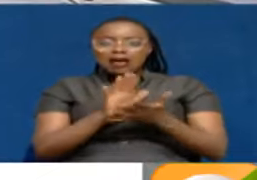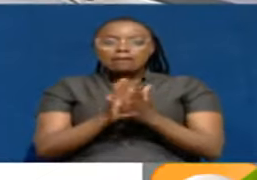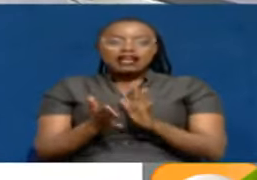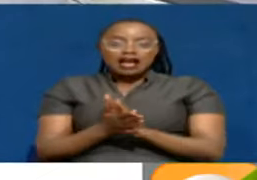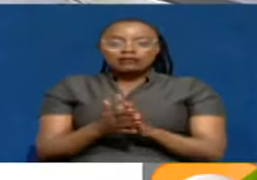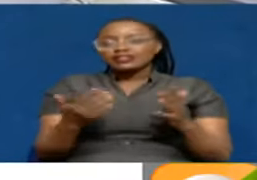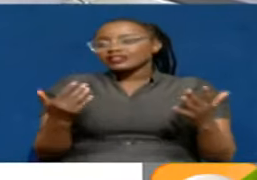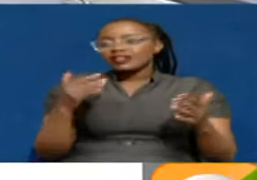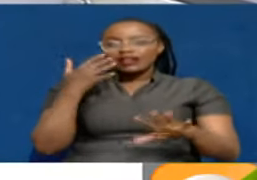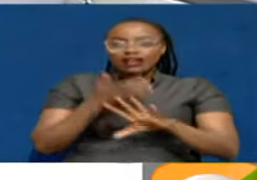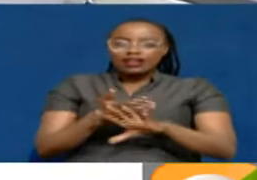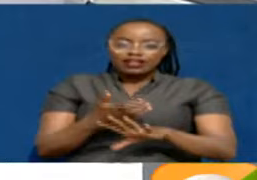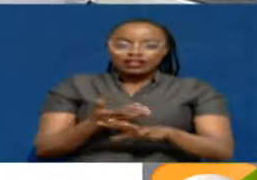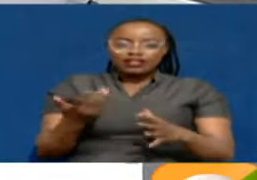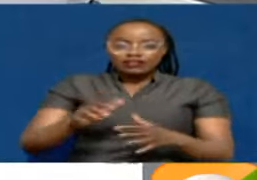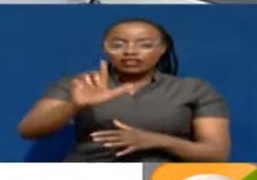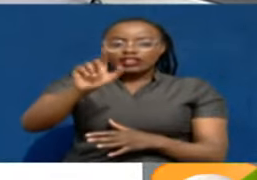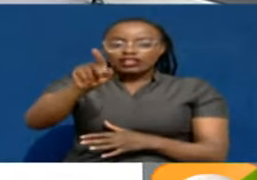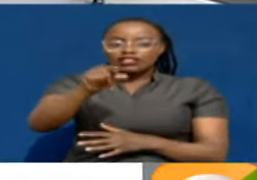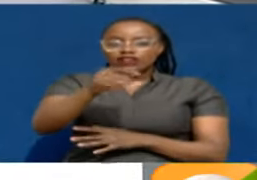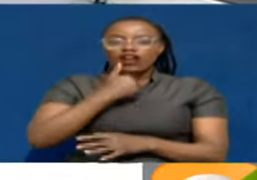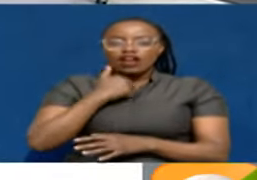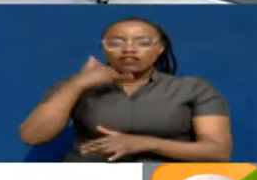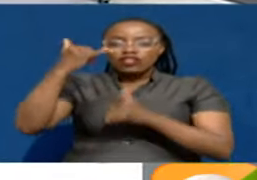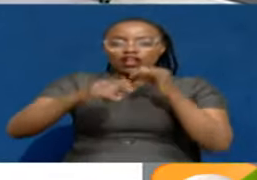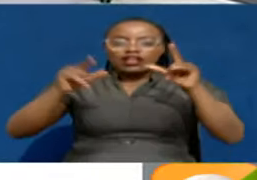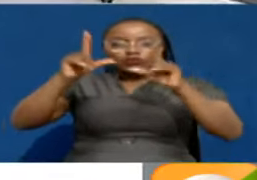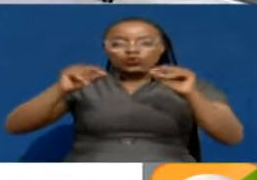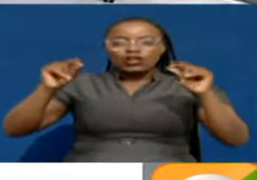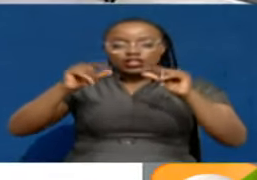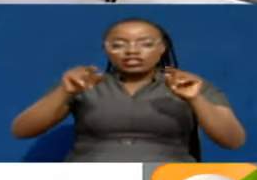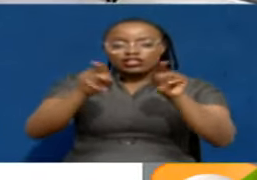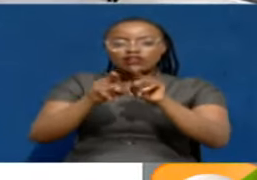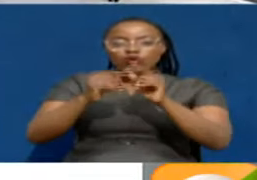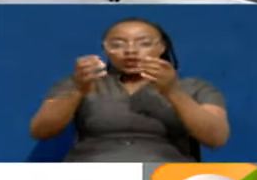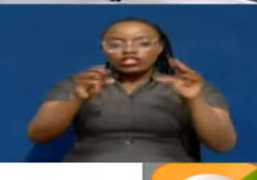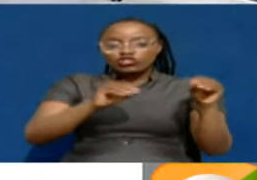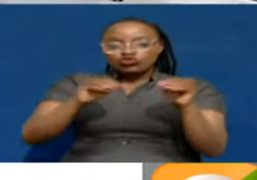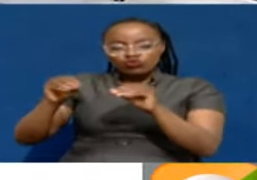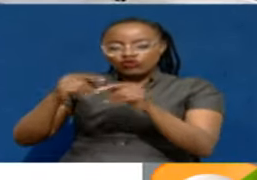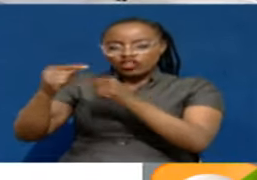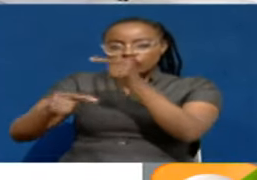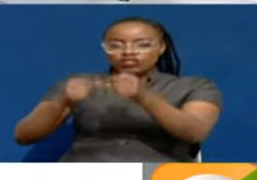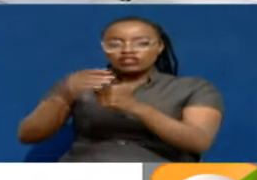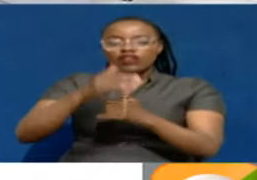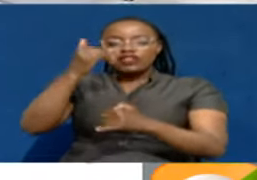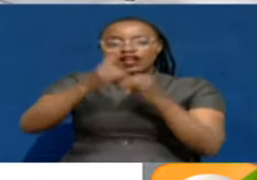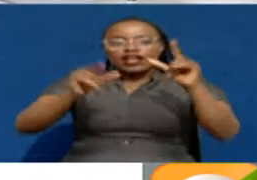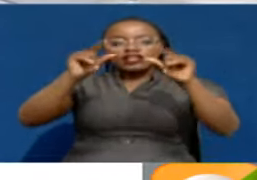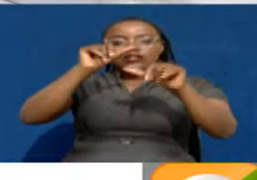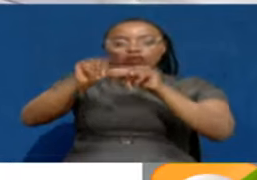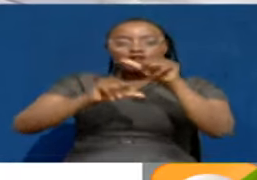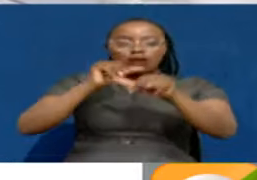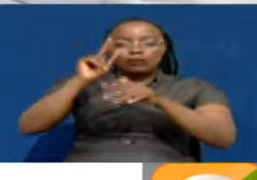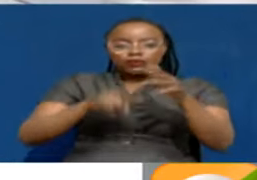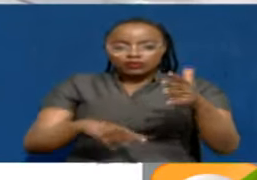becomes... Okay, Linus, you are going to have the last word here because we need to move on. Okay, and the last word is about